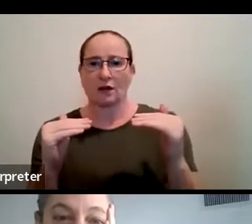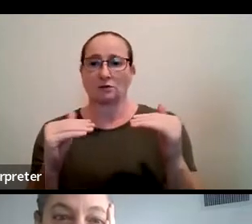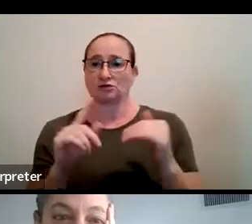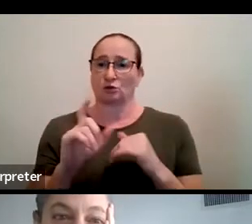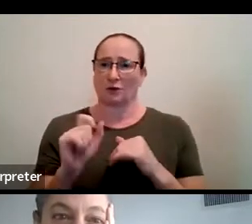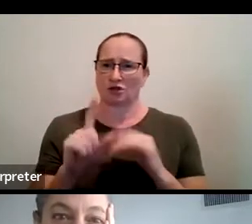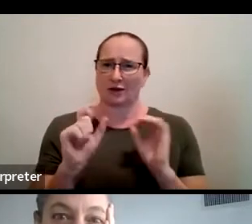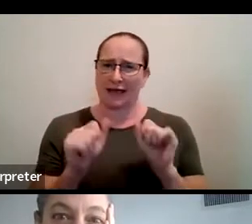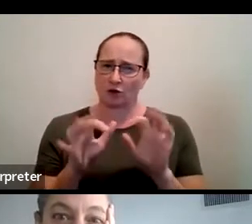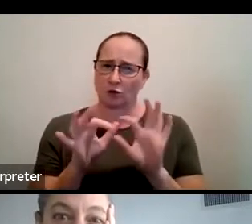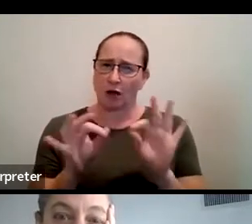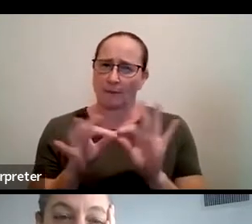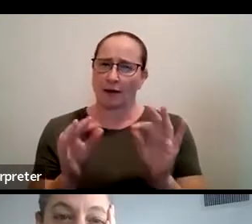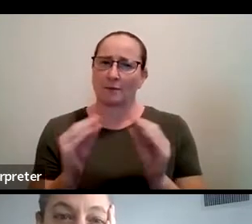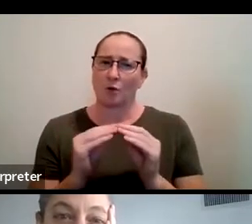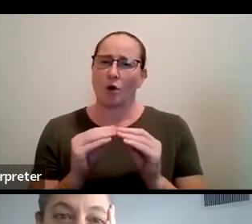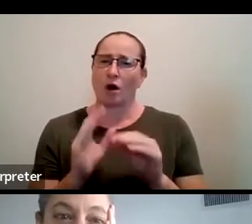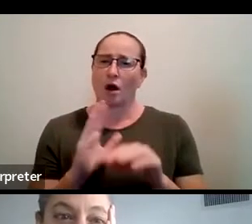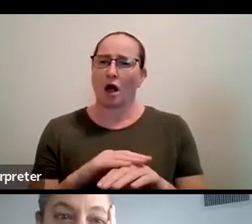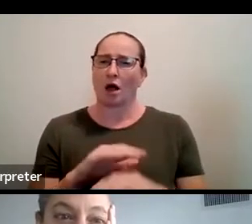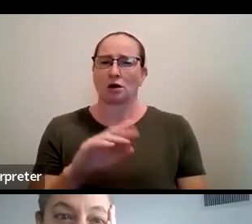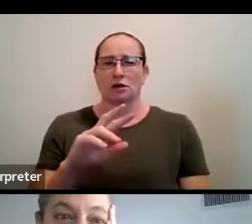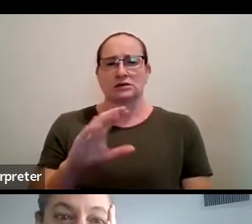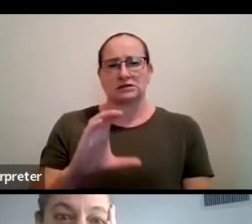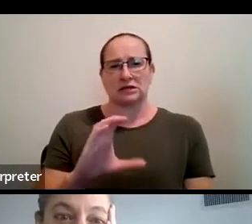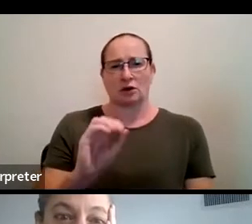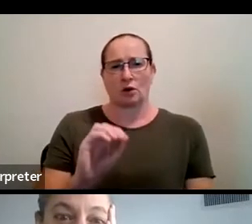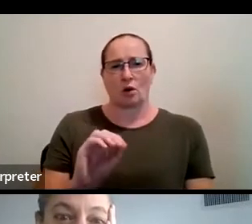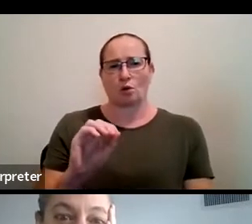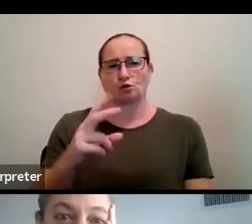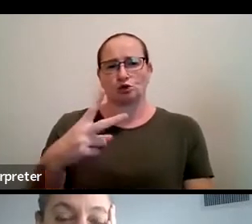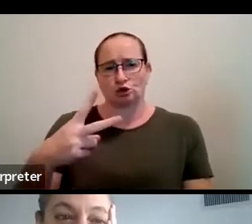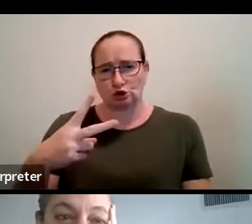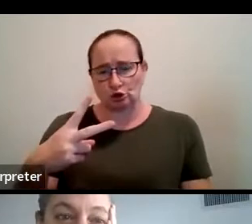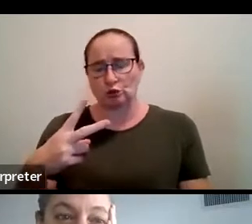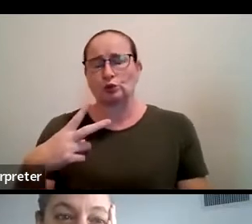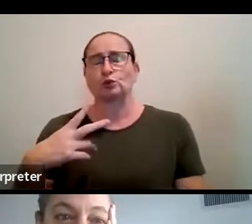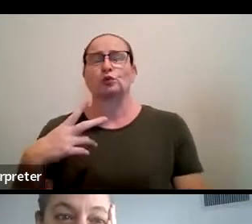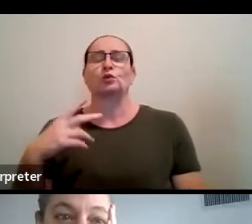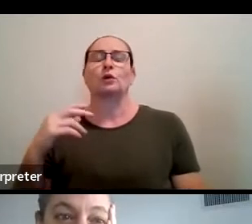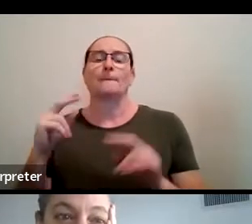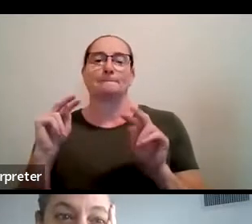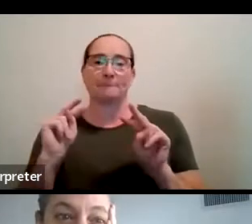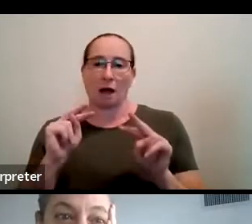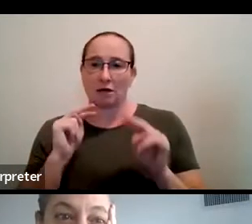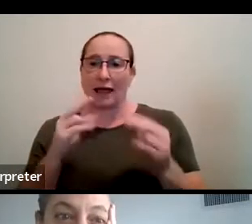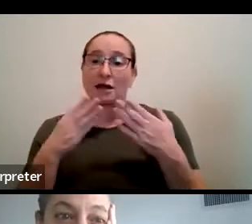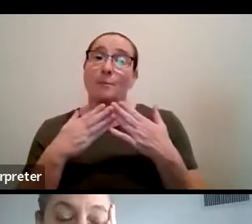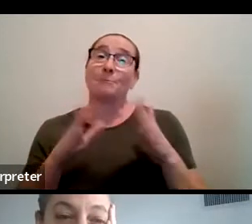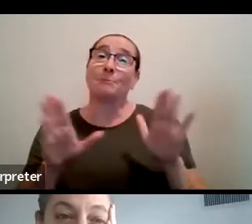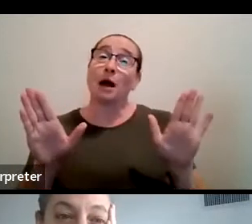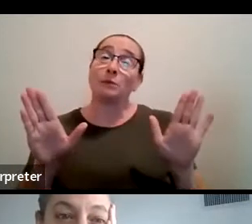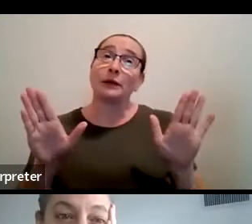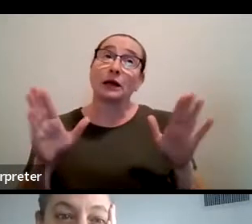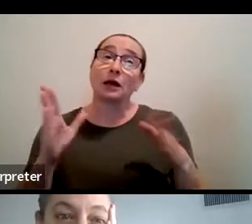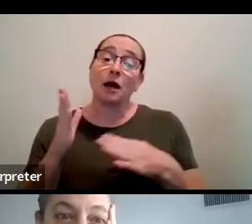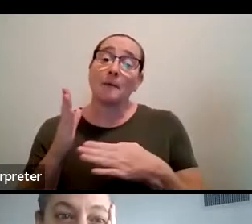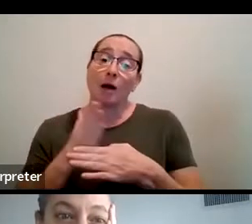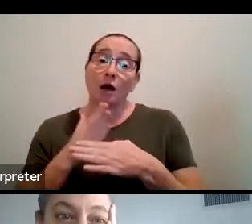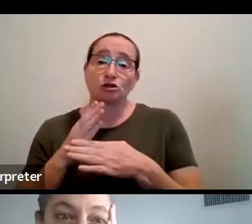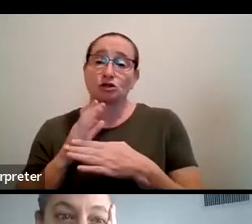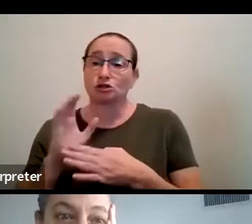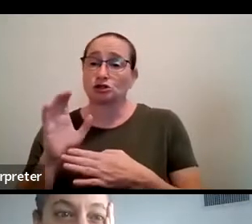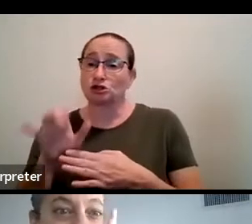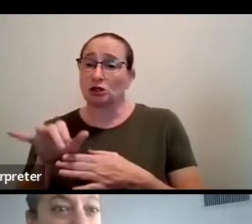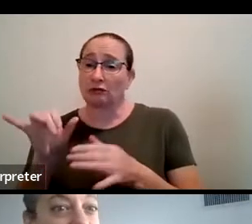you comment more on CO2 monitoring, and should public buildings measure and share their